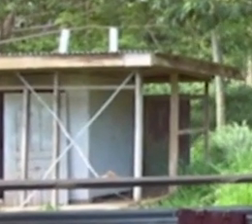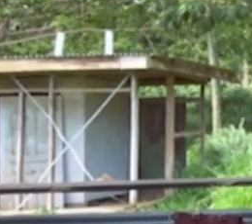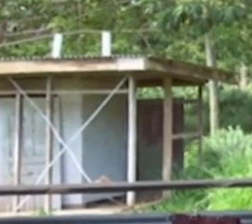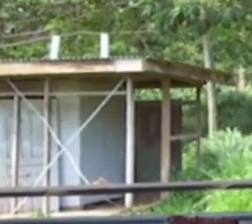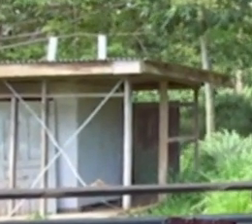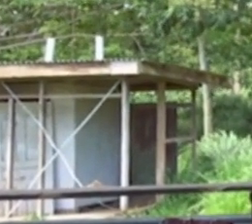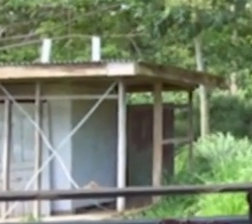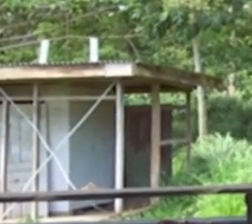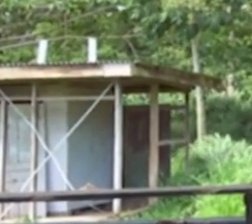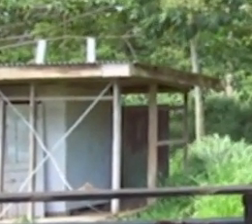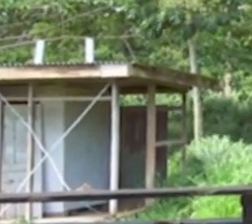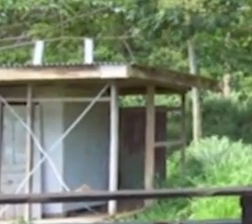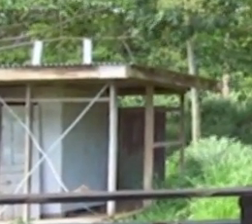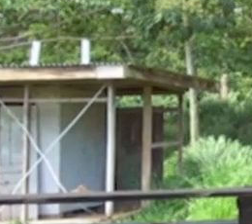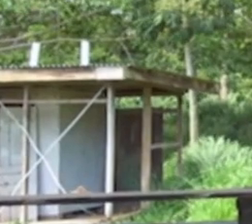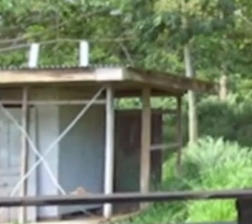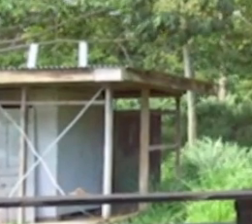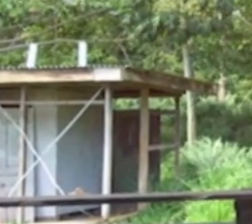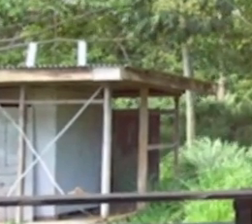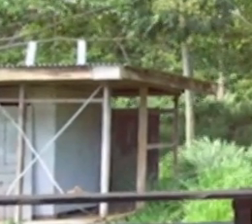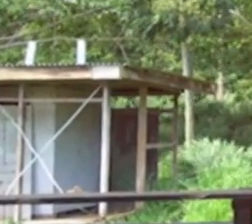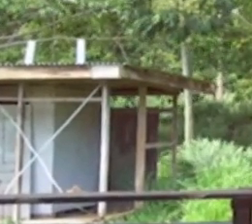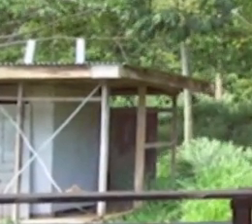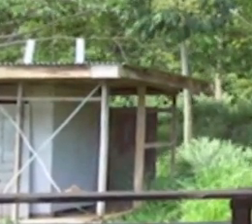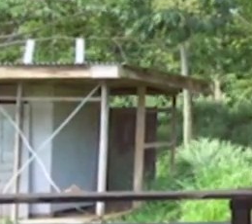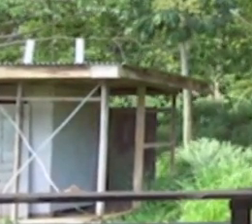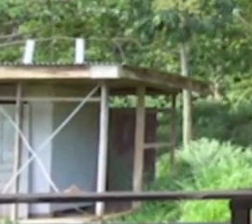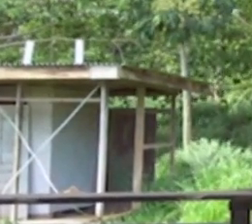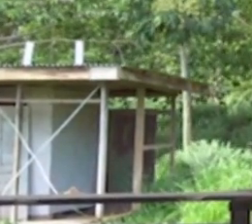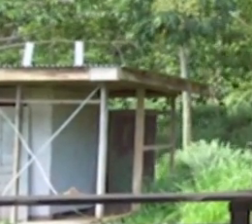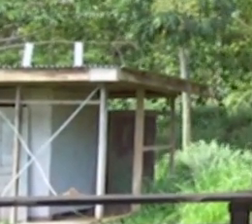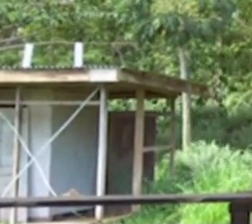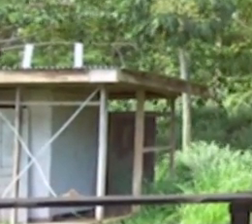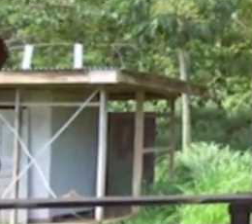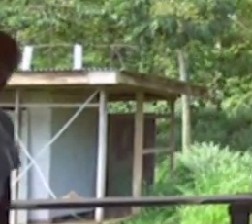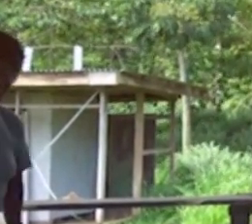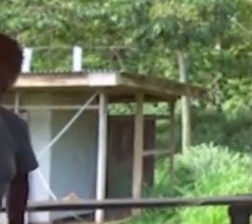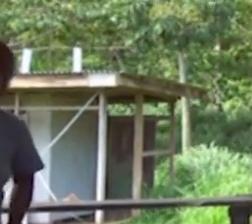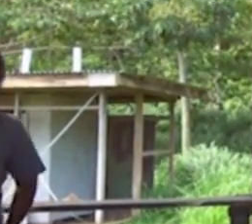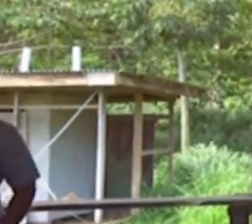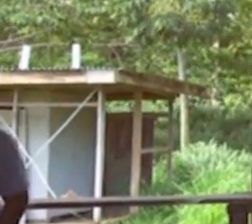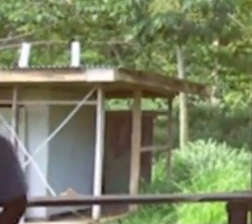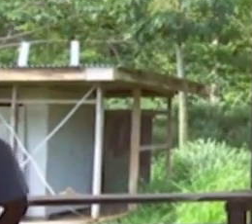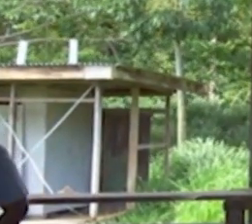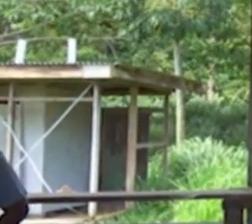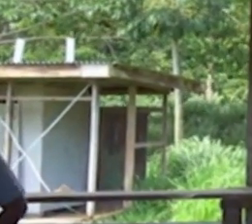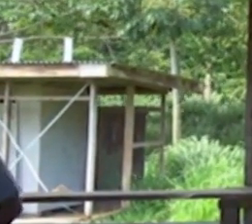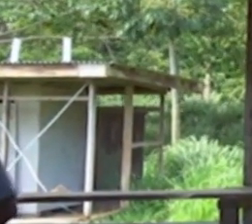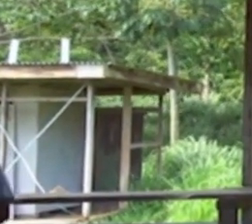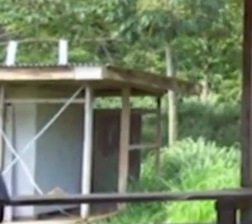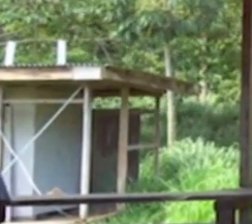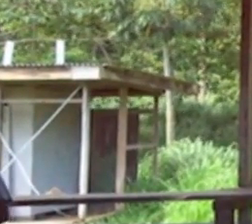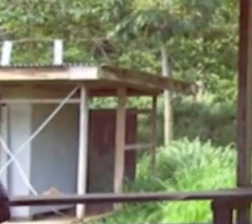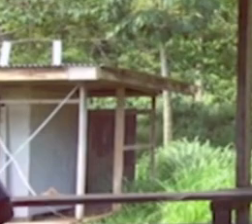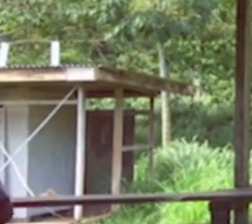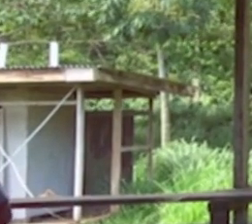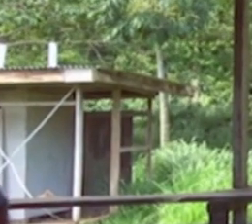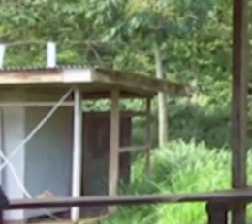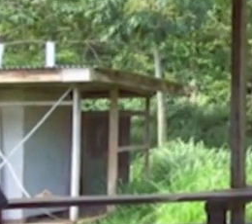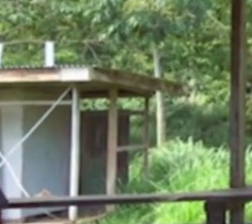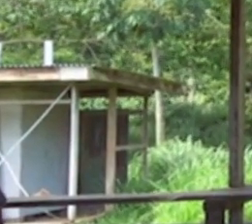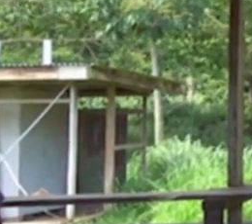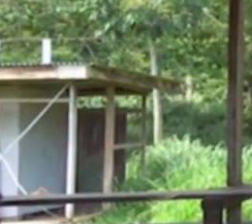Sangare ay tako sa inya na time ang tap may na oro na alo may maduaan. Mayo to ale ahi na Radio